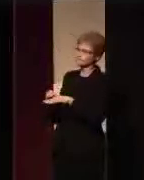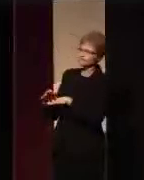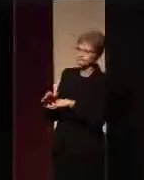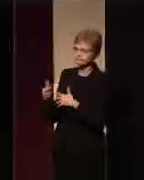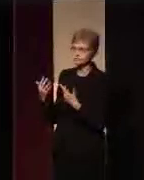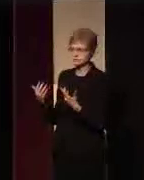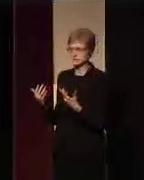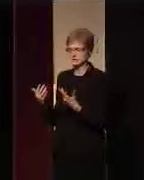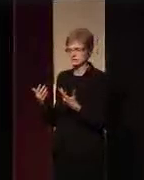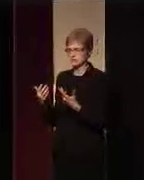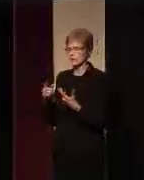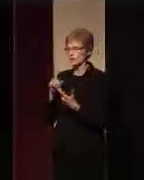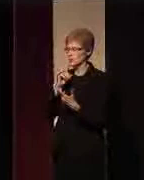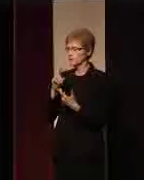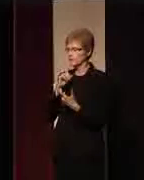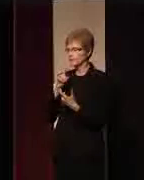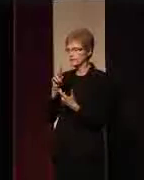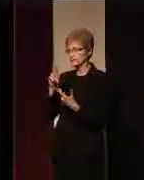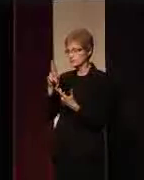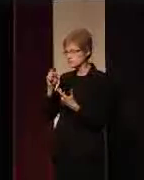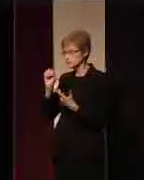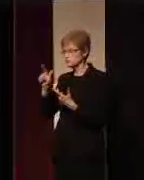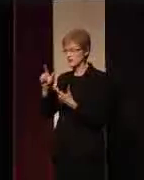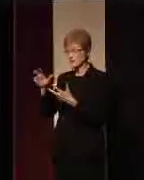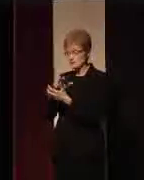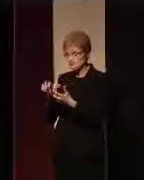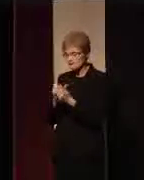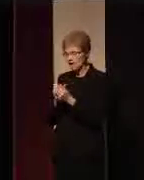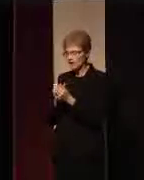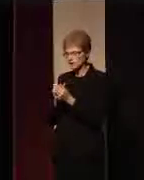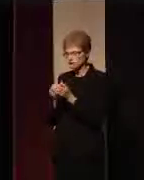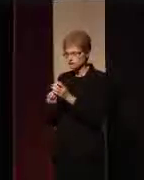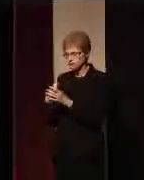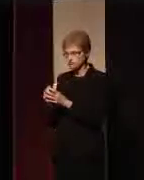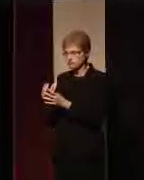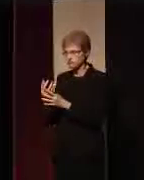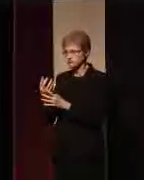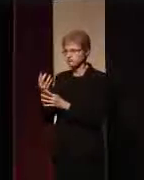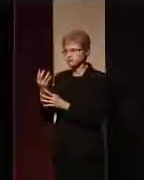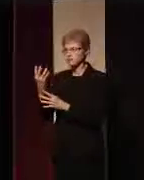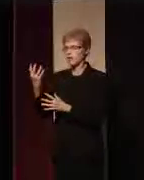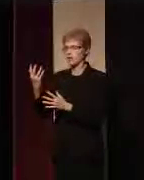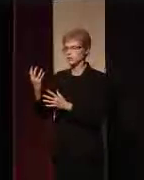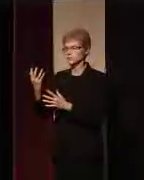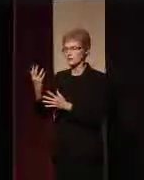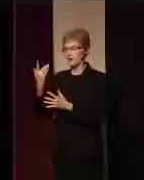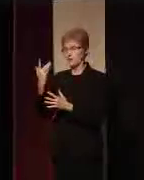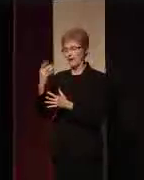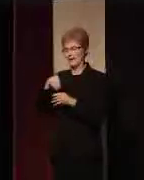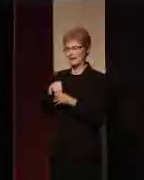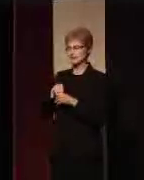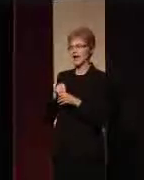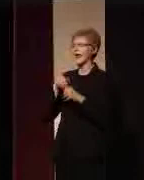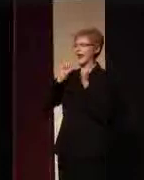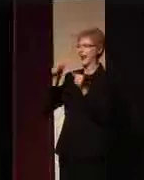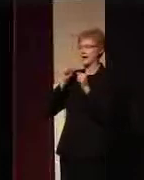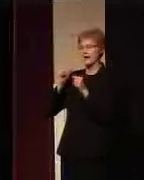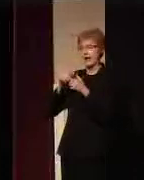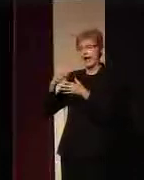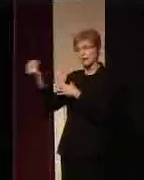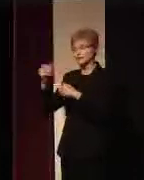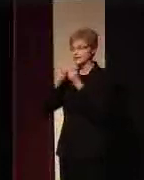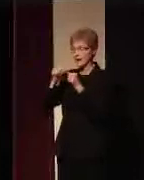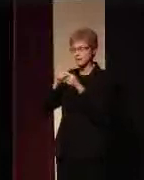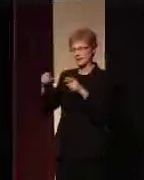festers perniciously under the smooth surface where no one admits to prejudice at all.